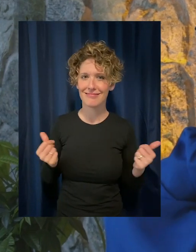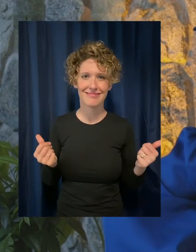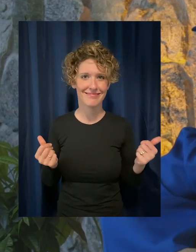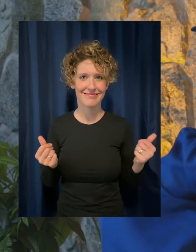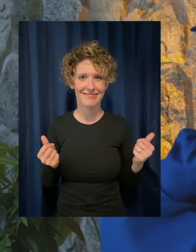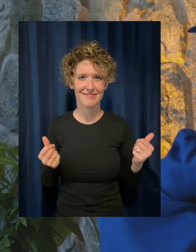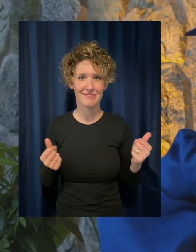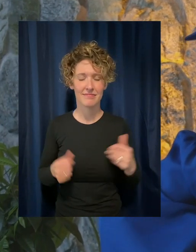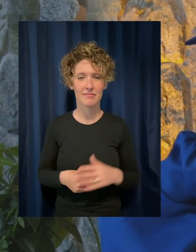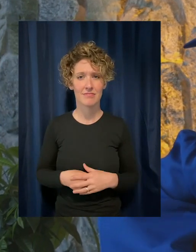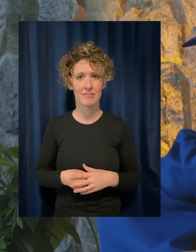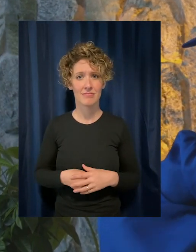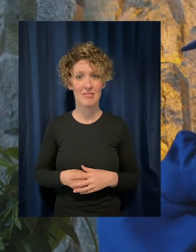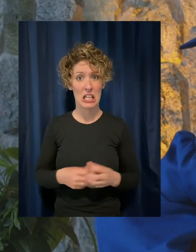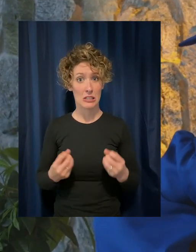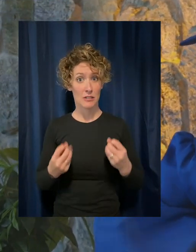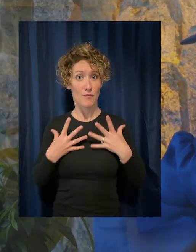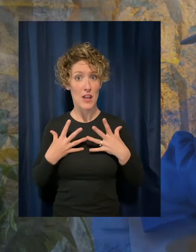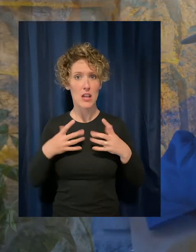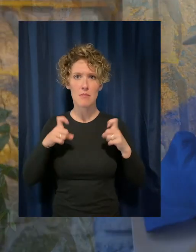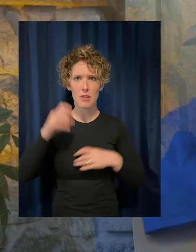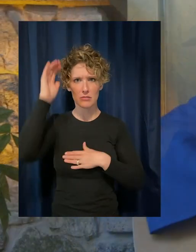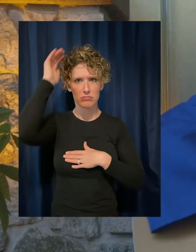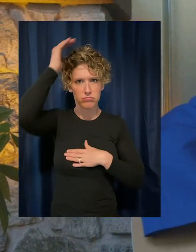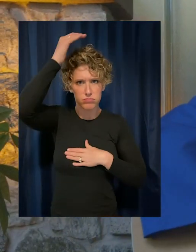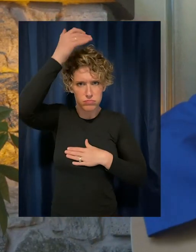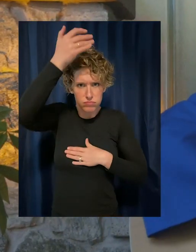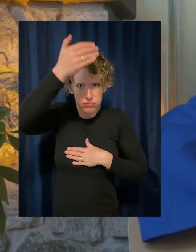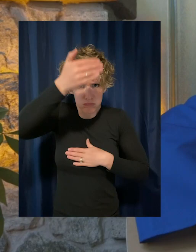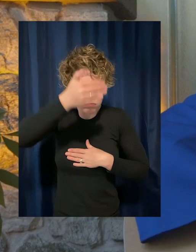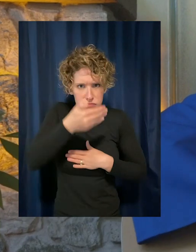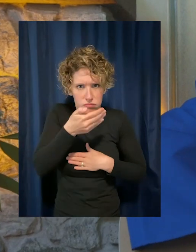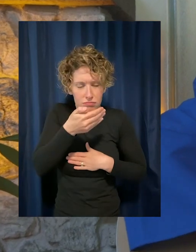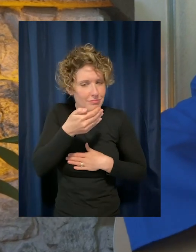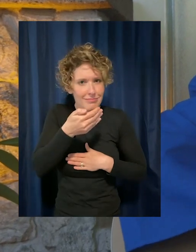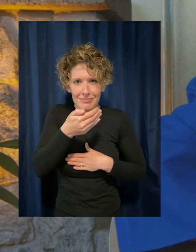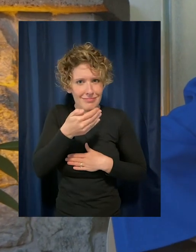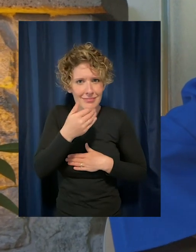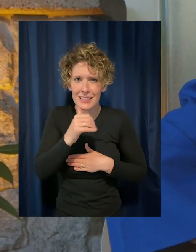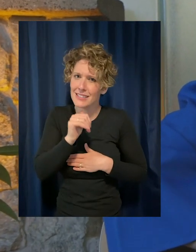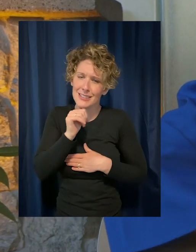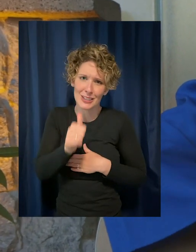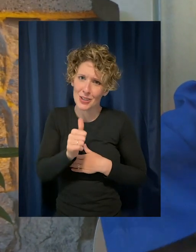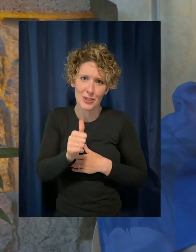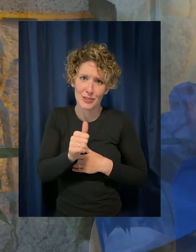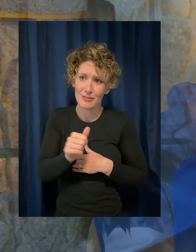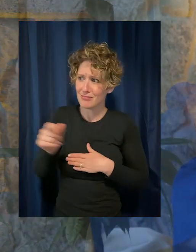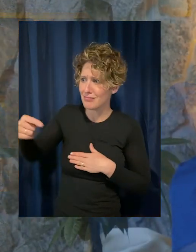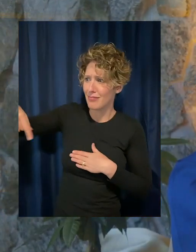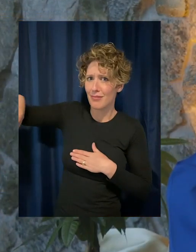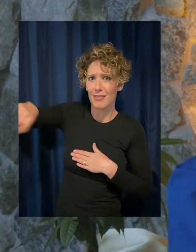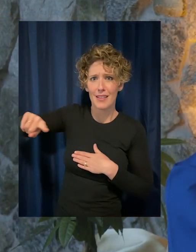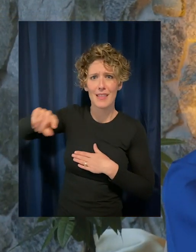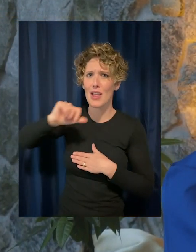Don't wear fear, and nobody will know you're there.